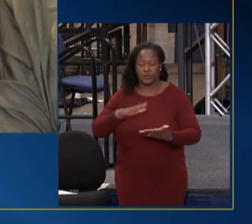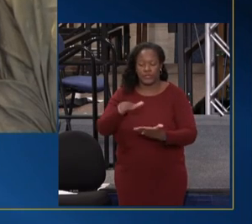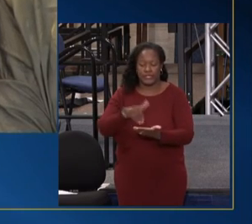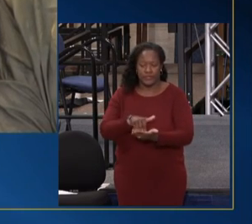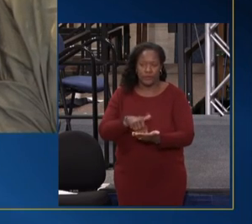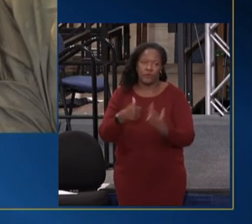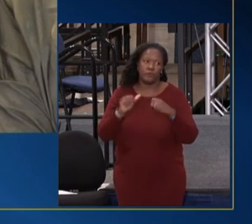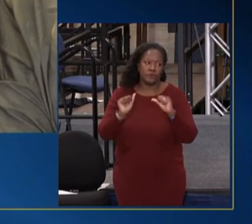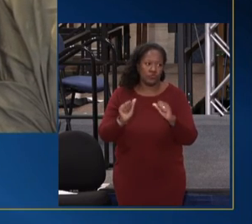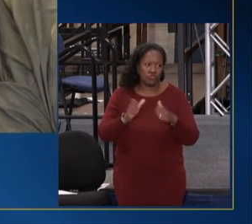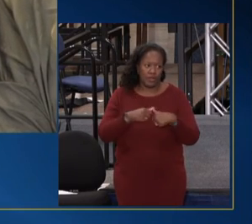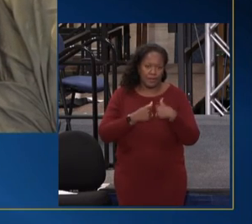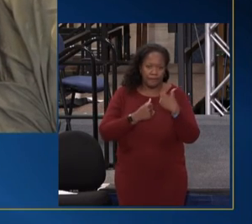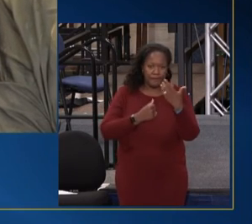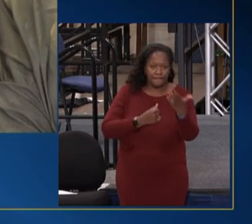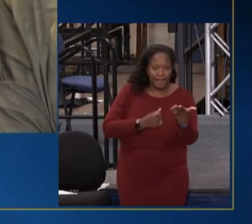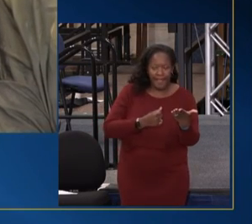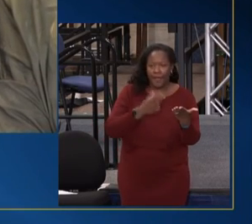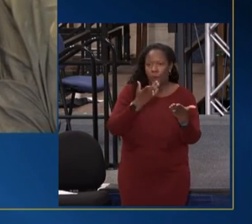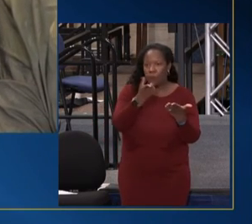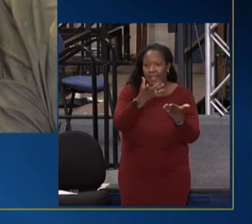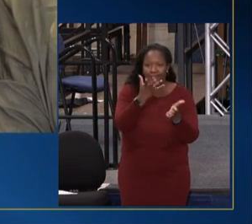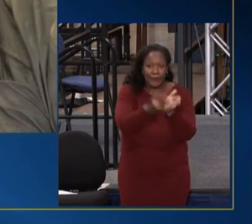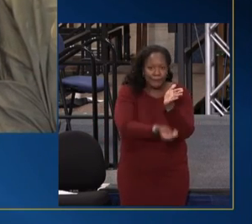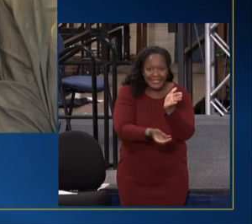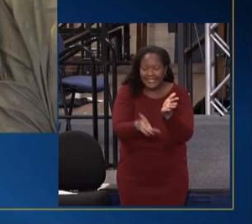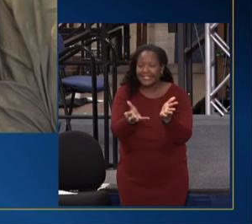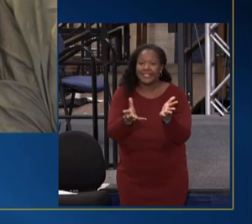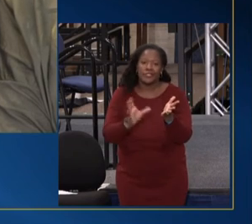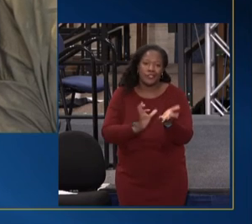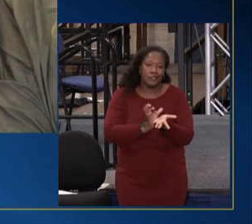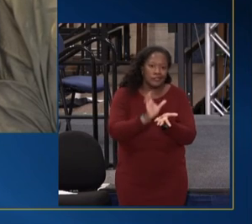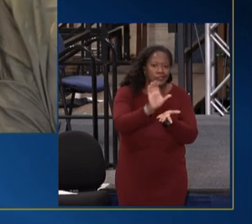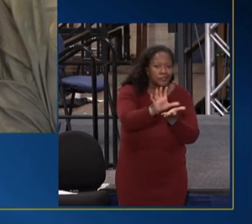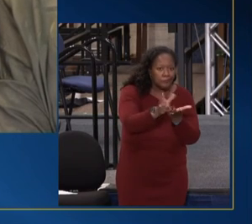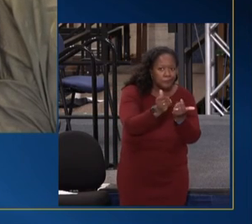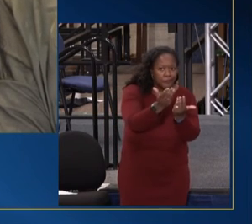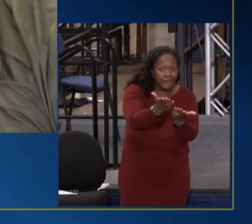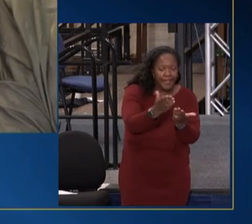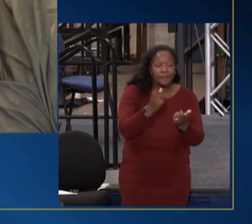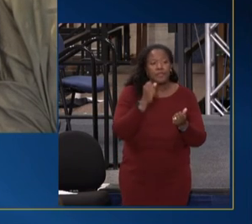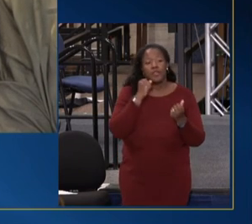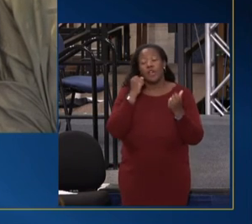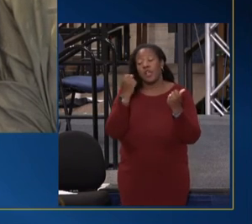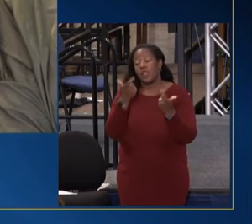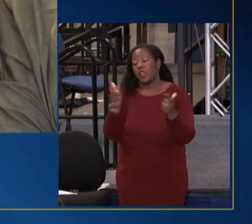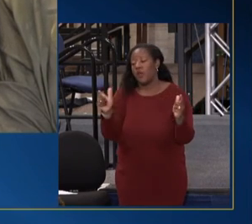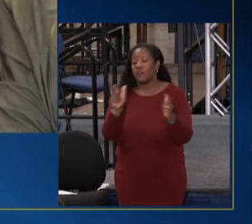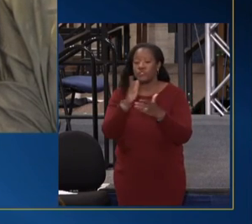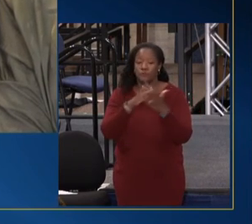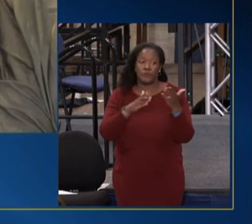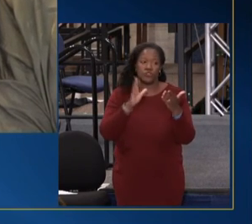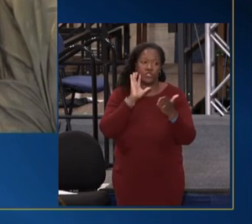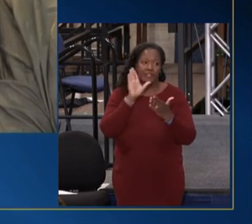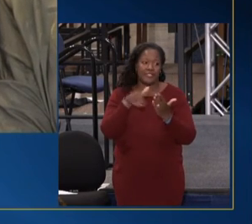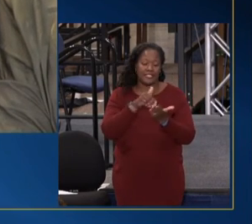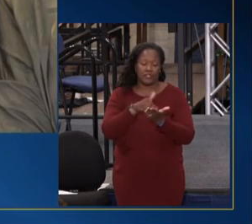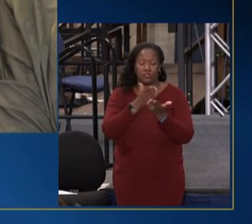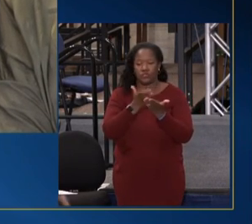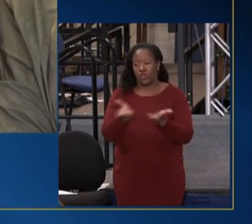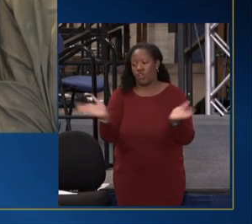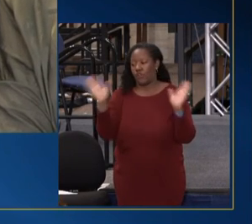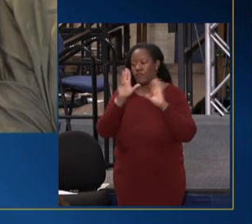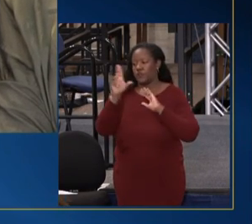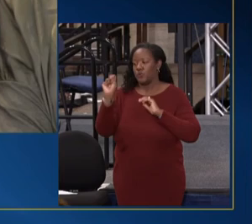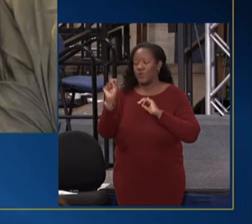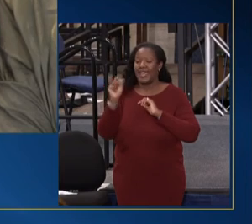those gaps of where they exist within our community. For a large portion of centers across the U.S., we are kind